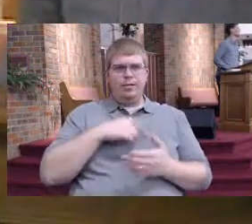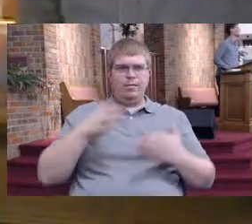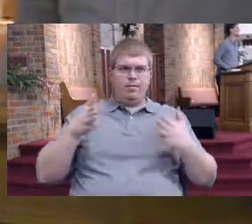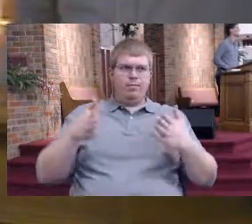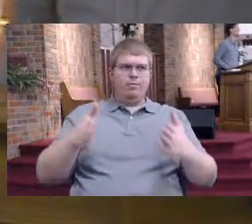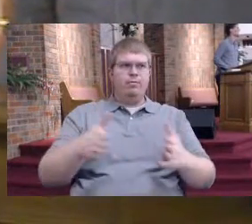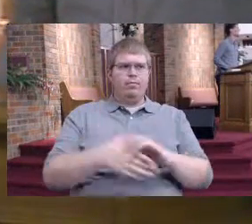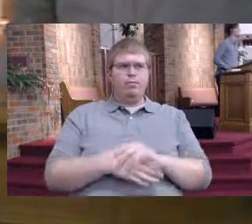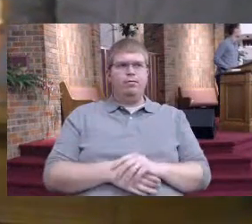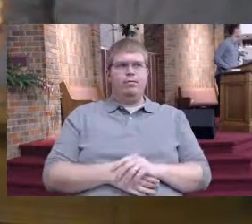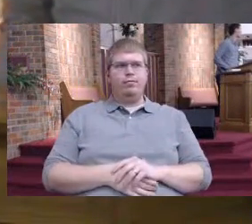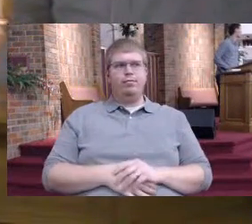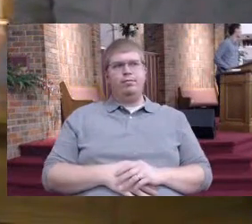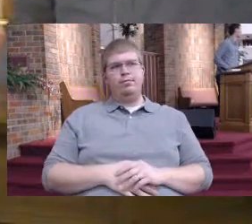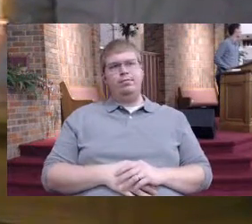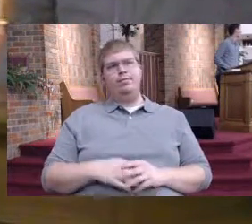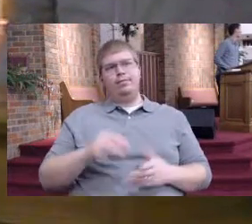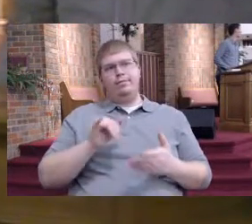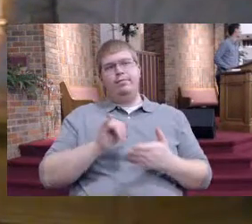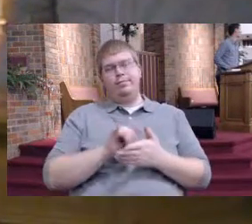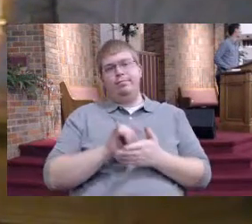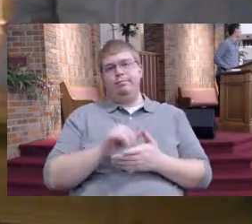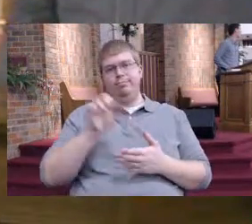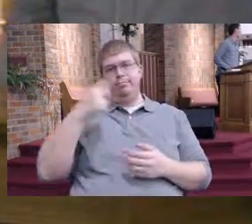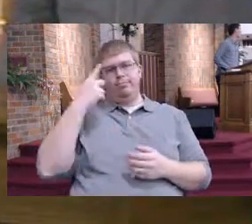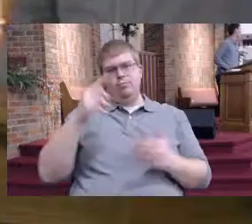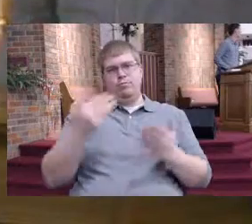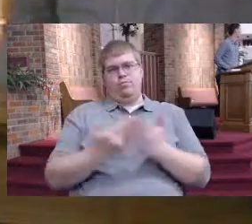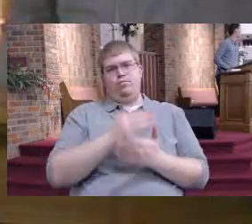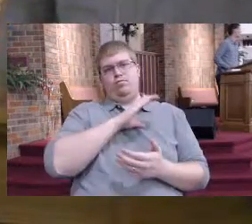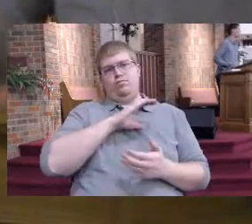Christians whom we're working with.